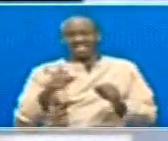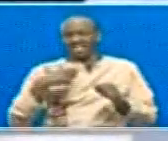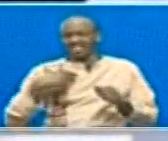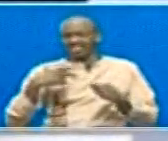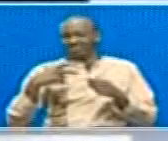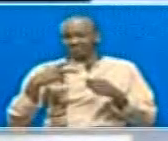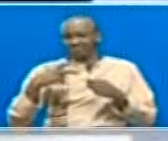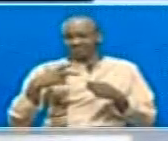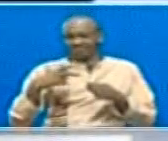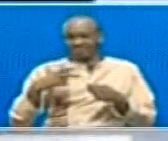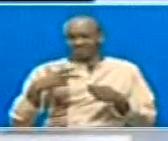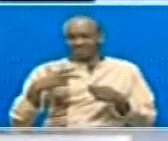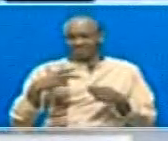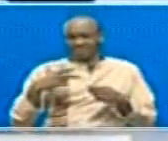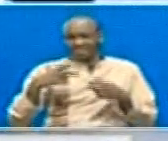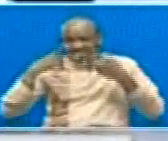terrorists